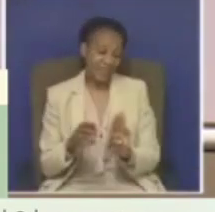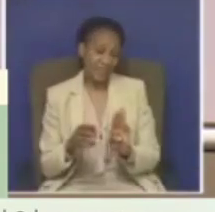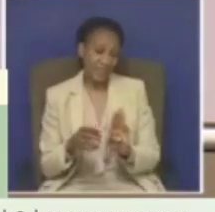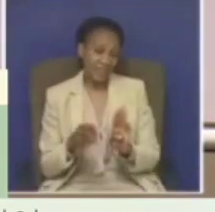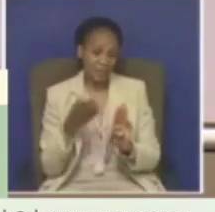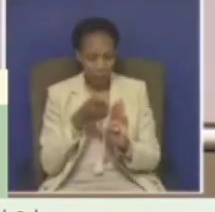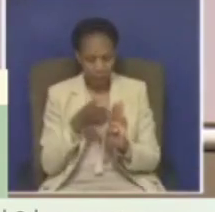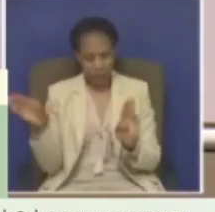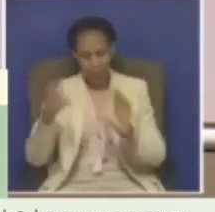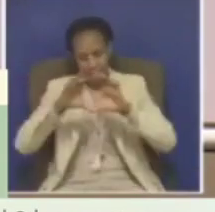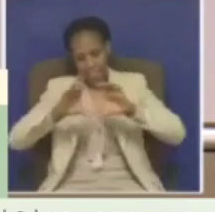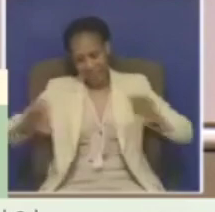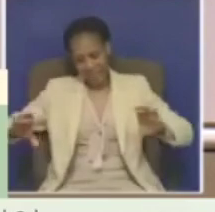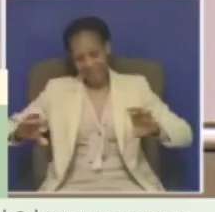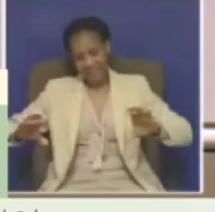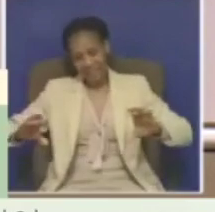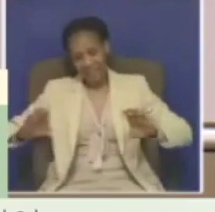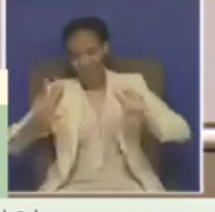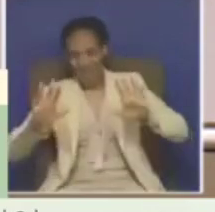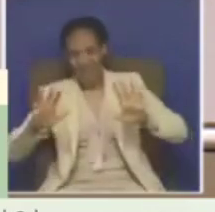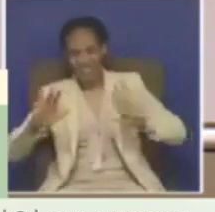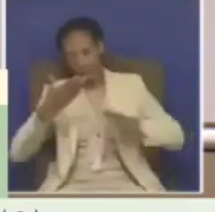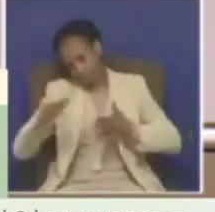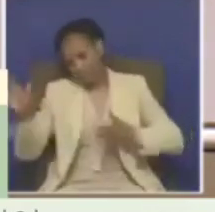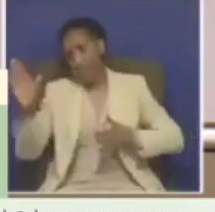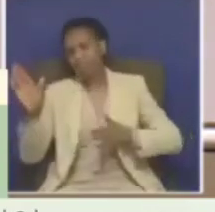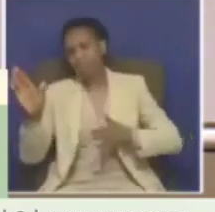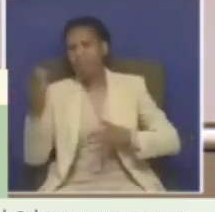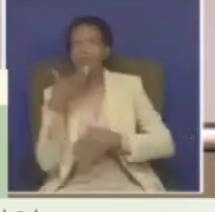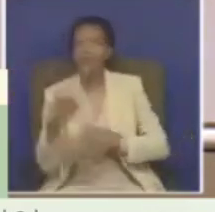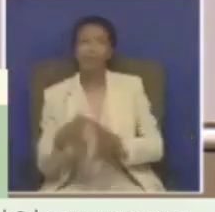remove subparagraph 9E. Thanks, Chair.